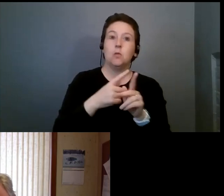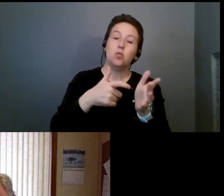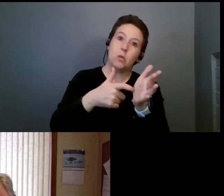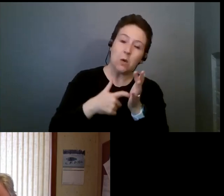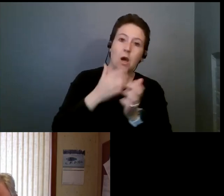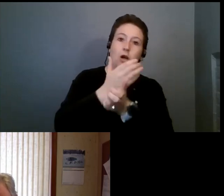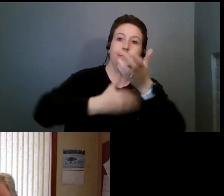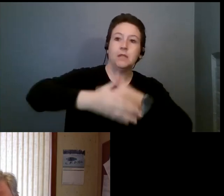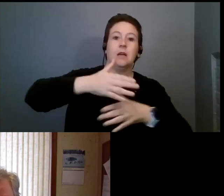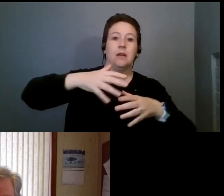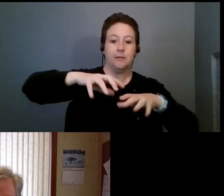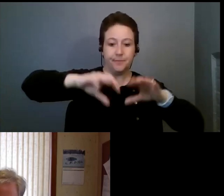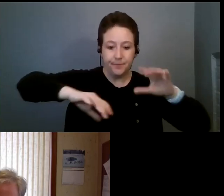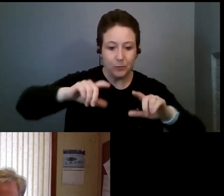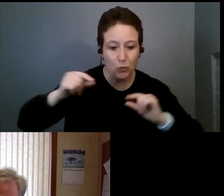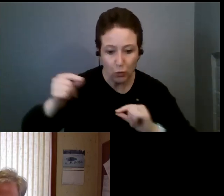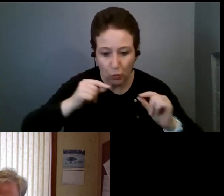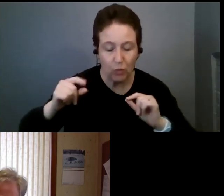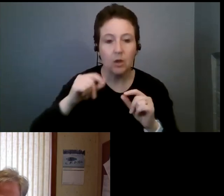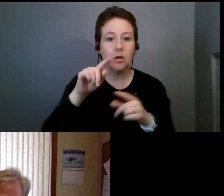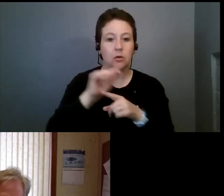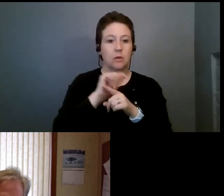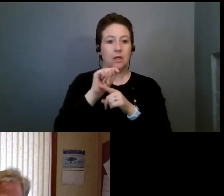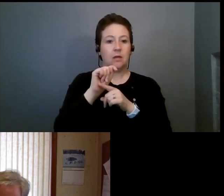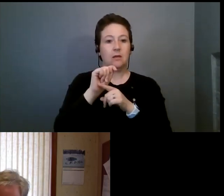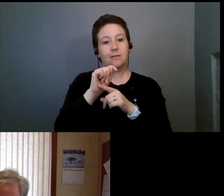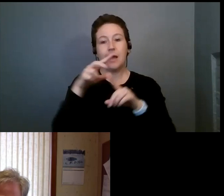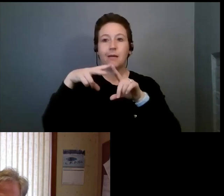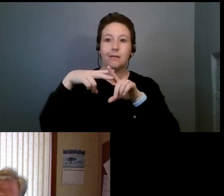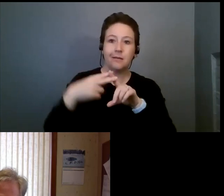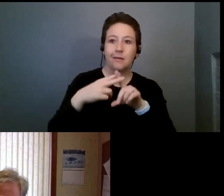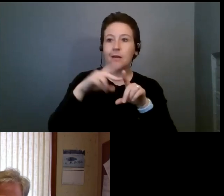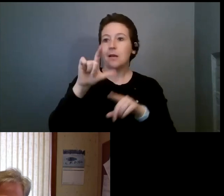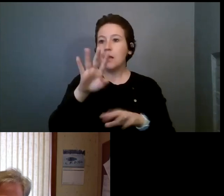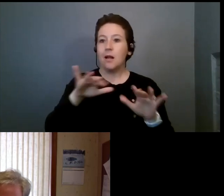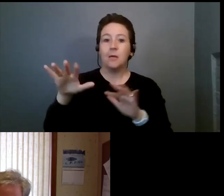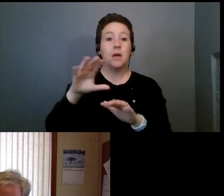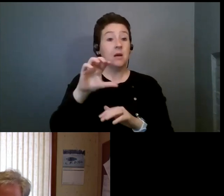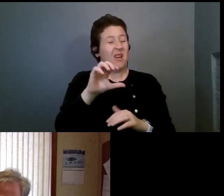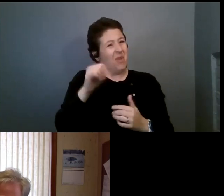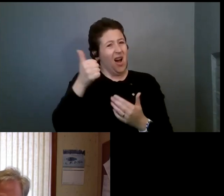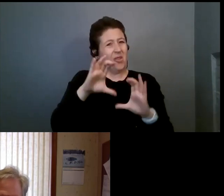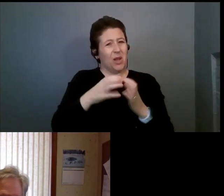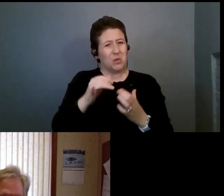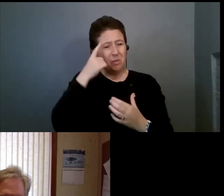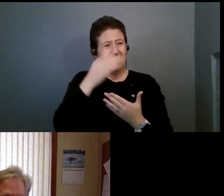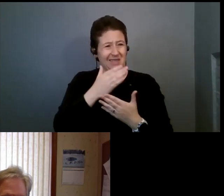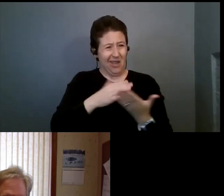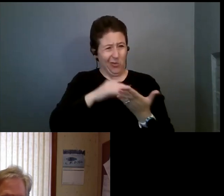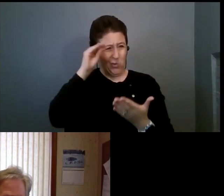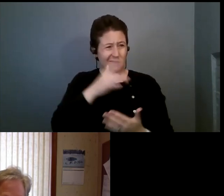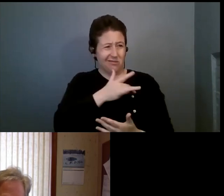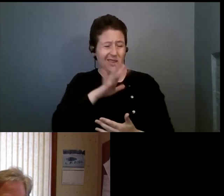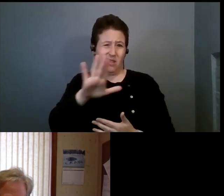training, laboratories, things like that, but others as well, because we know that some students learn and need to learn